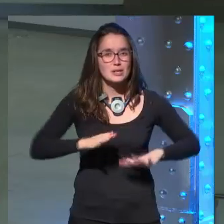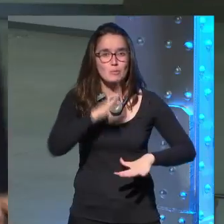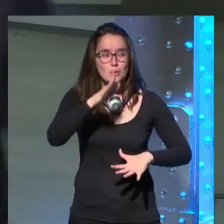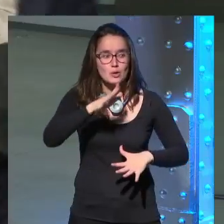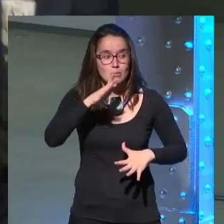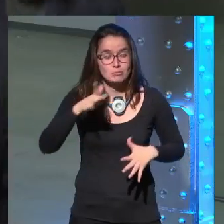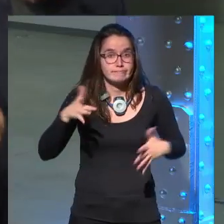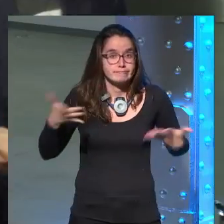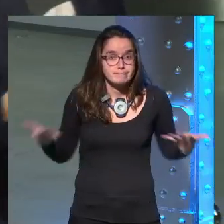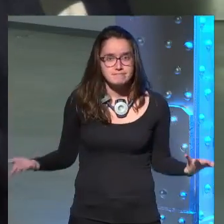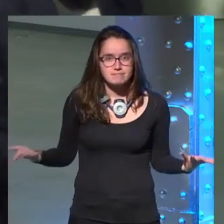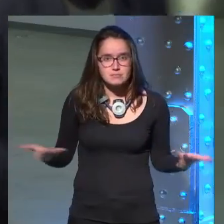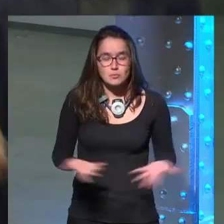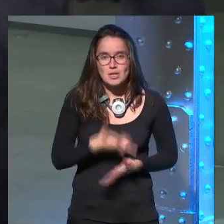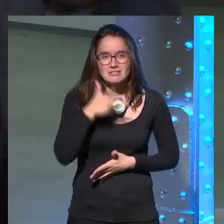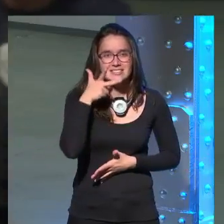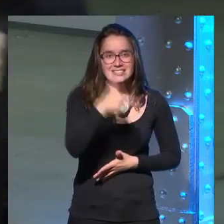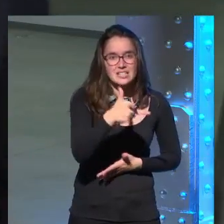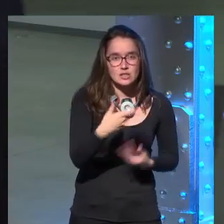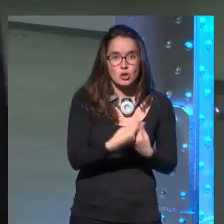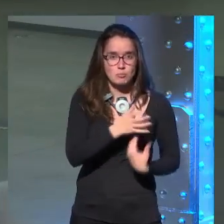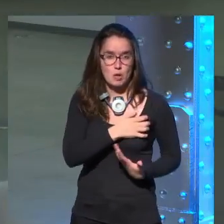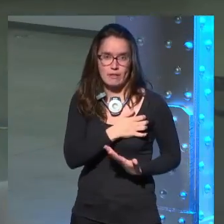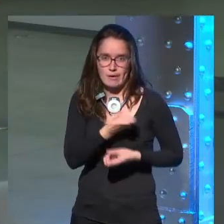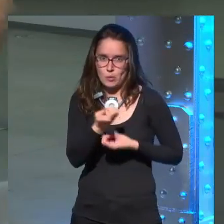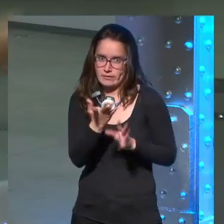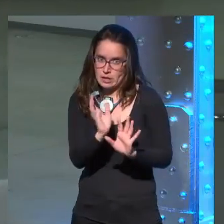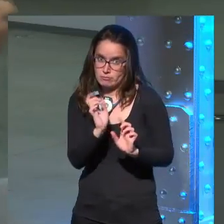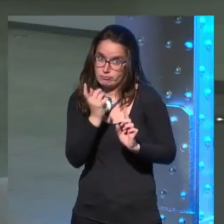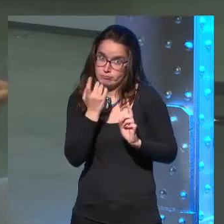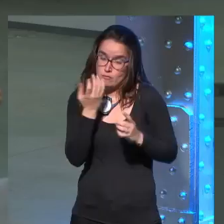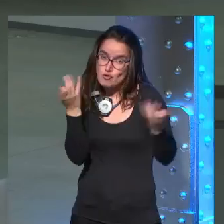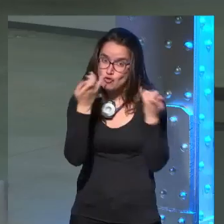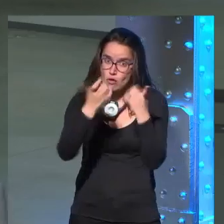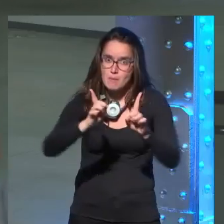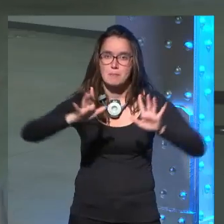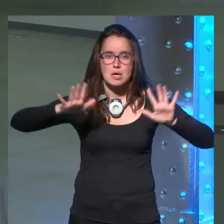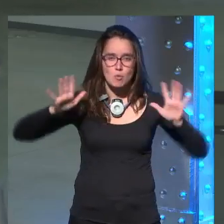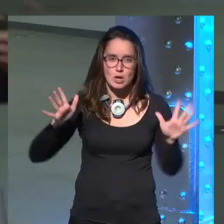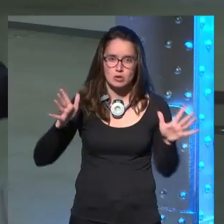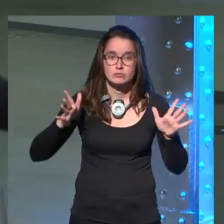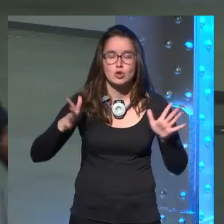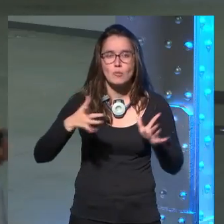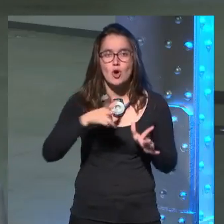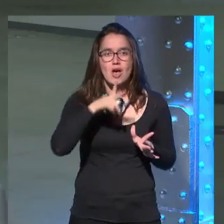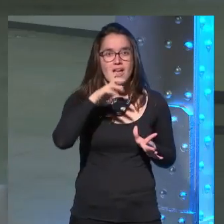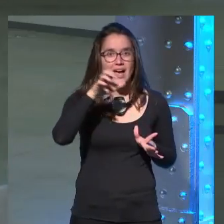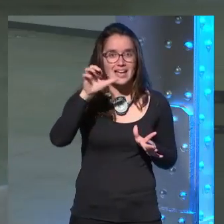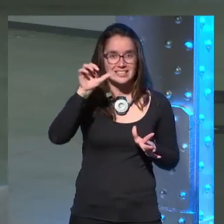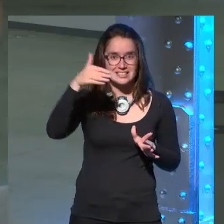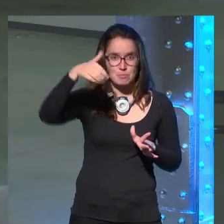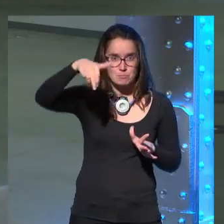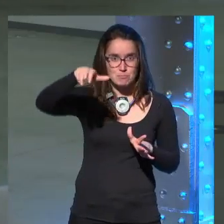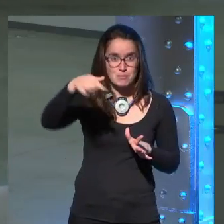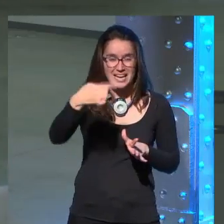a joke. But the point is, because Heisenberg knew where he was, he had to give up knowledge.